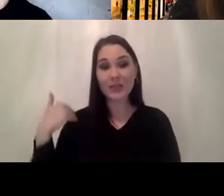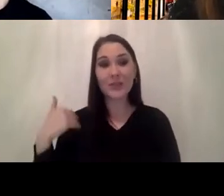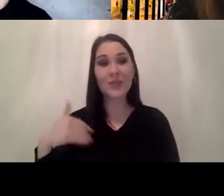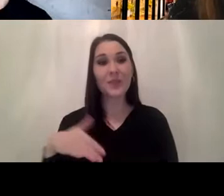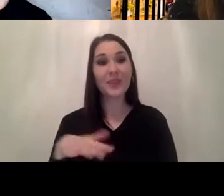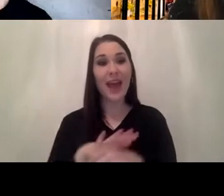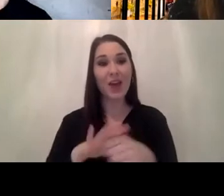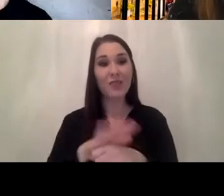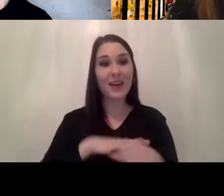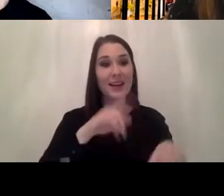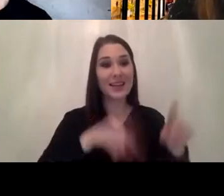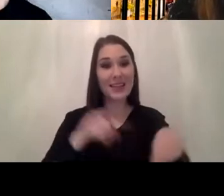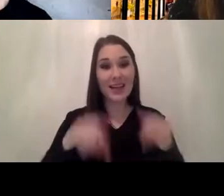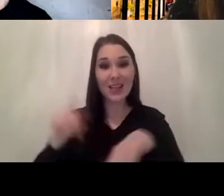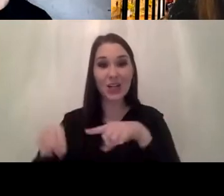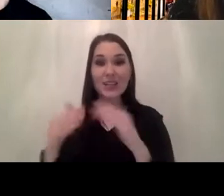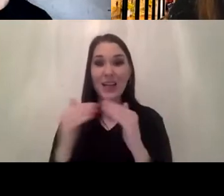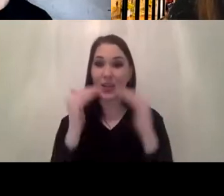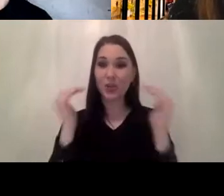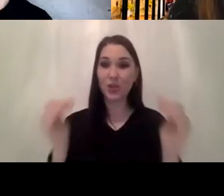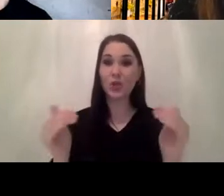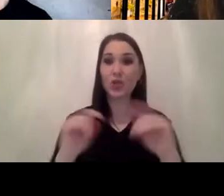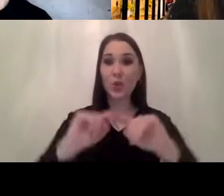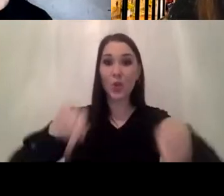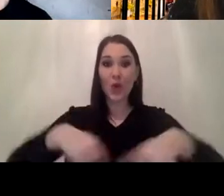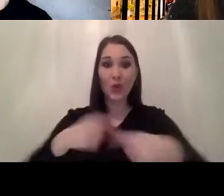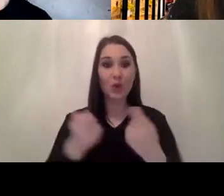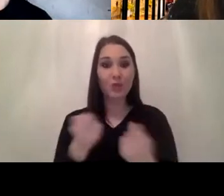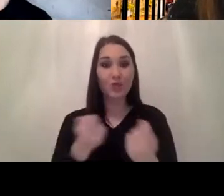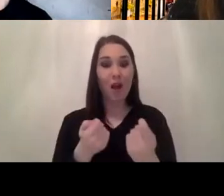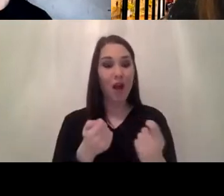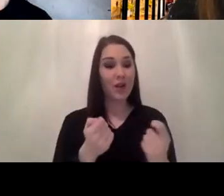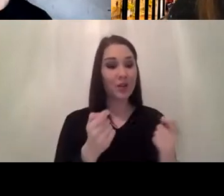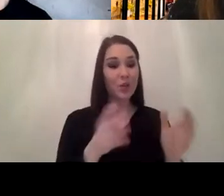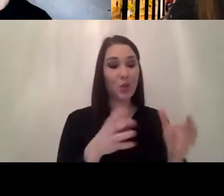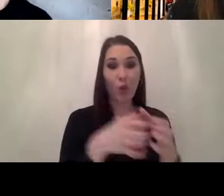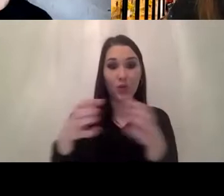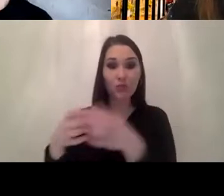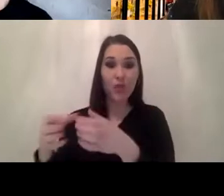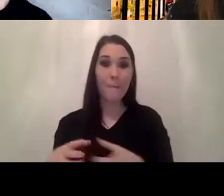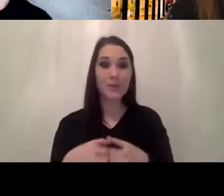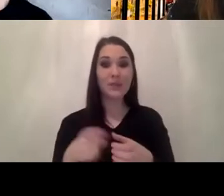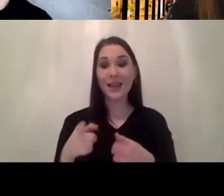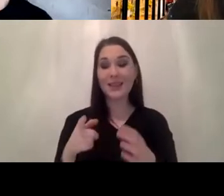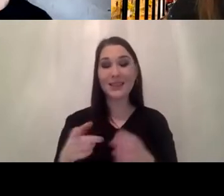of diversity and inclusion, like obviously we would have run workshops and stuff, and now obviously that's all gone